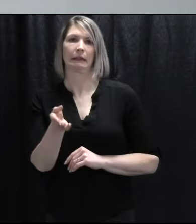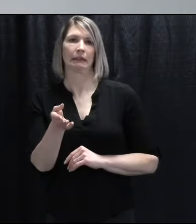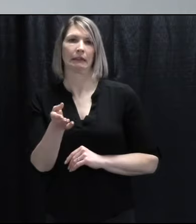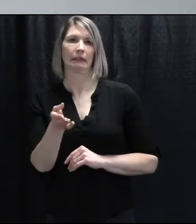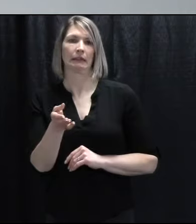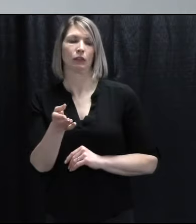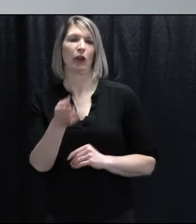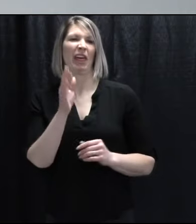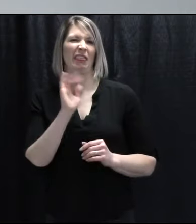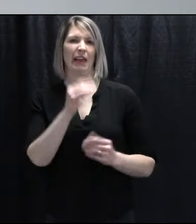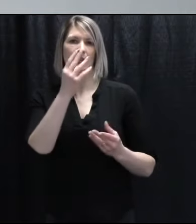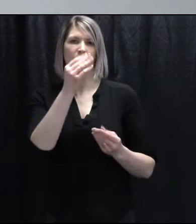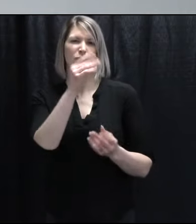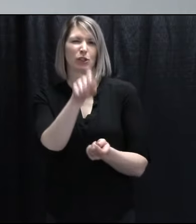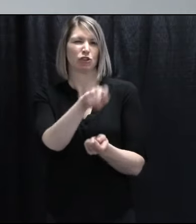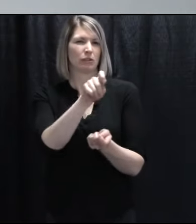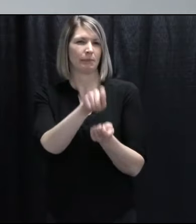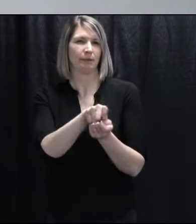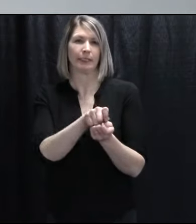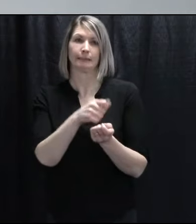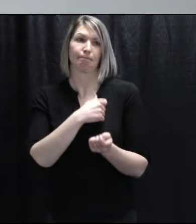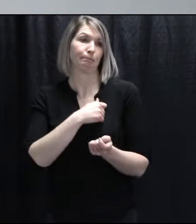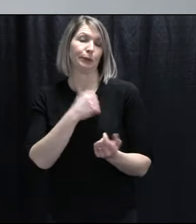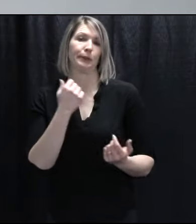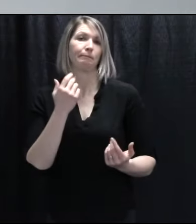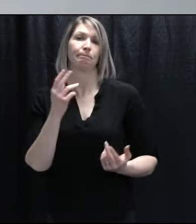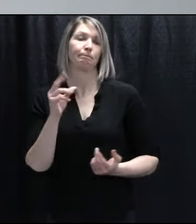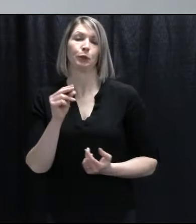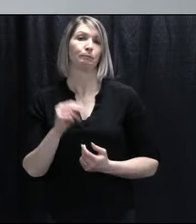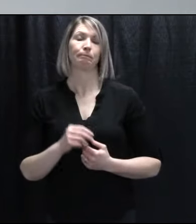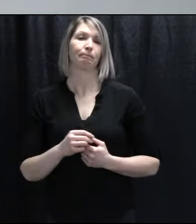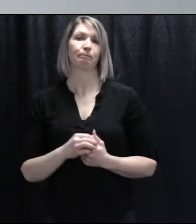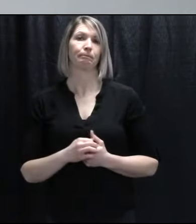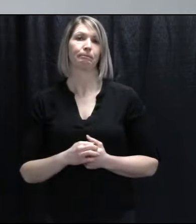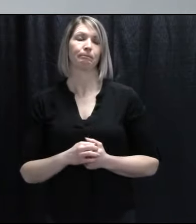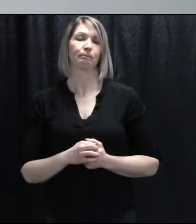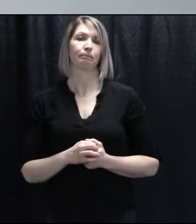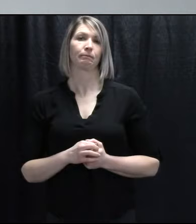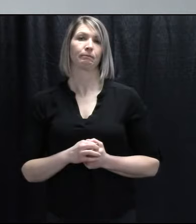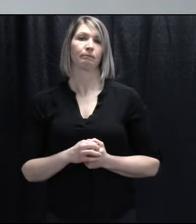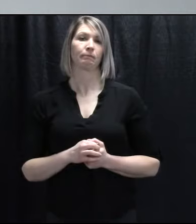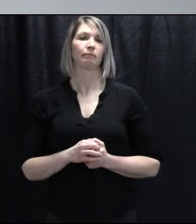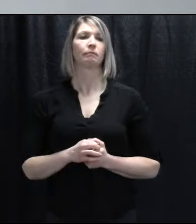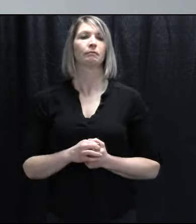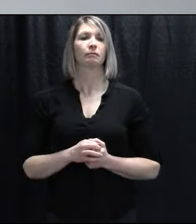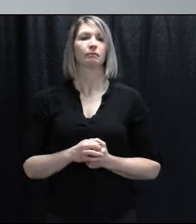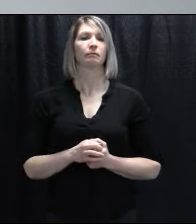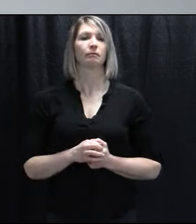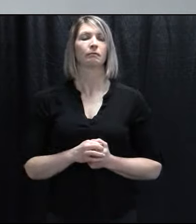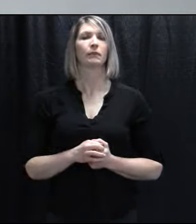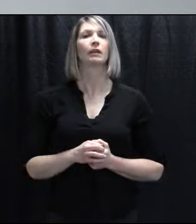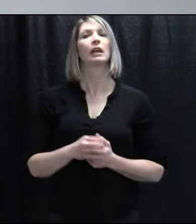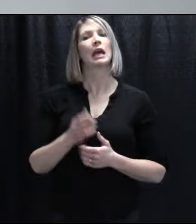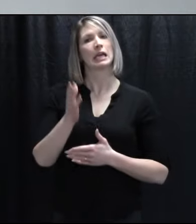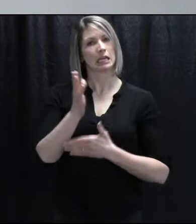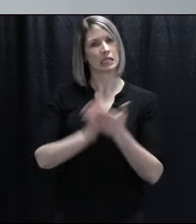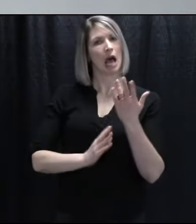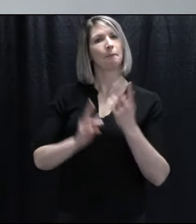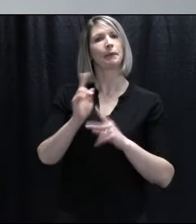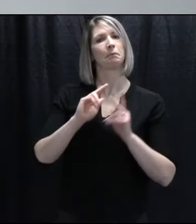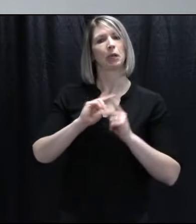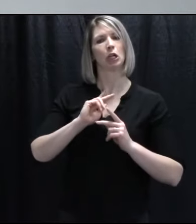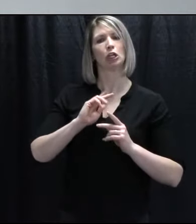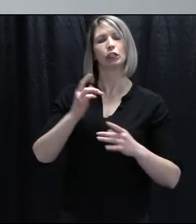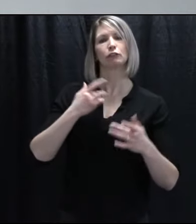So we don't have that information with regard to spread. I think some people are still wondering about essential services. We've seen some